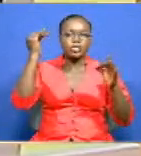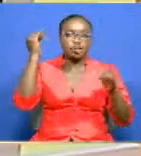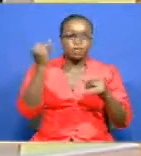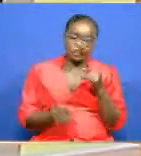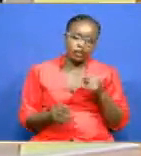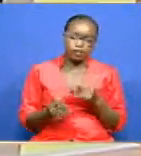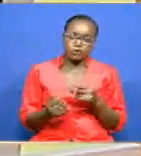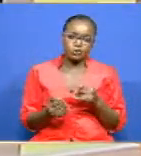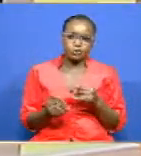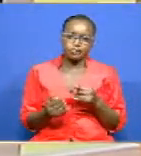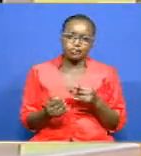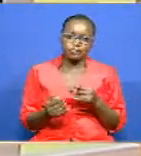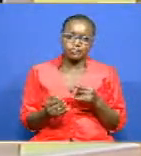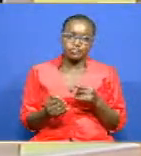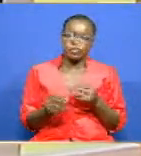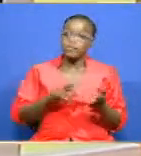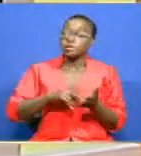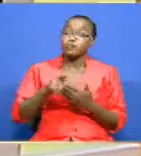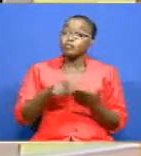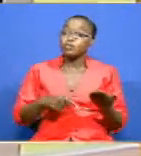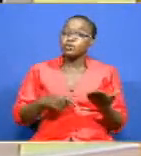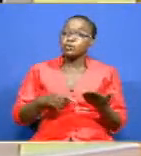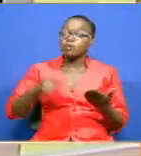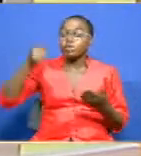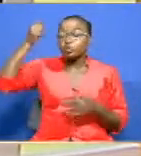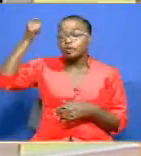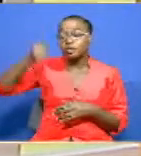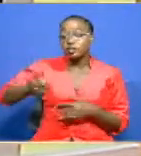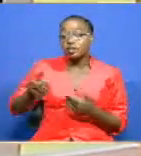to an end. What does it mean for the judiciary?